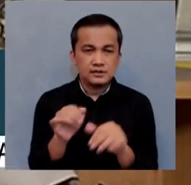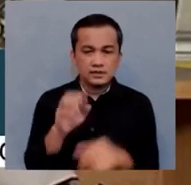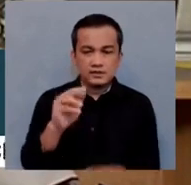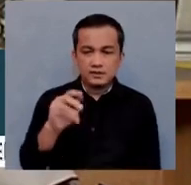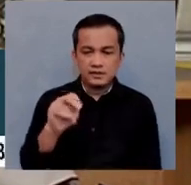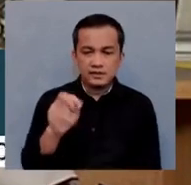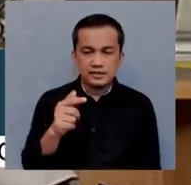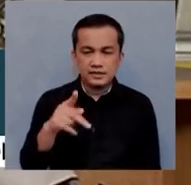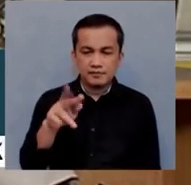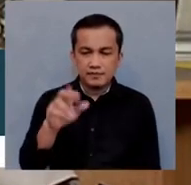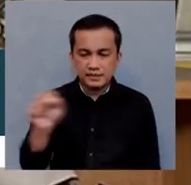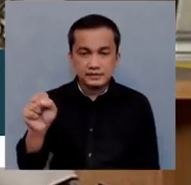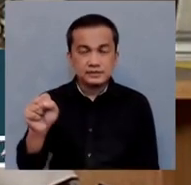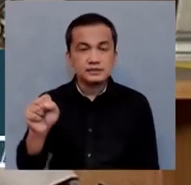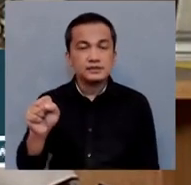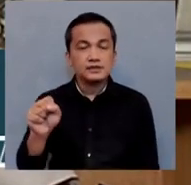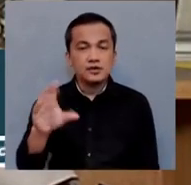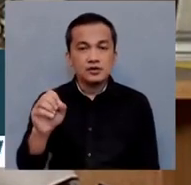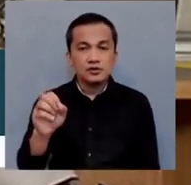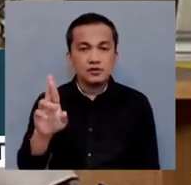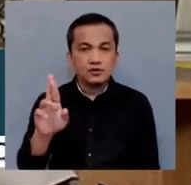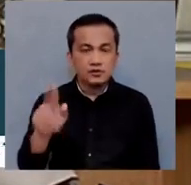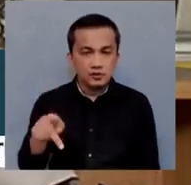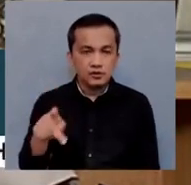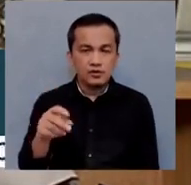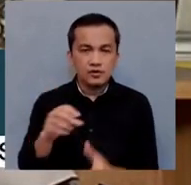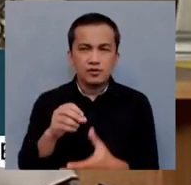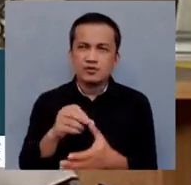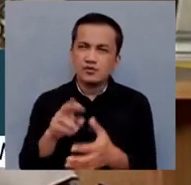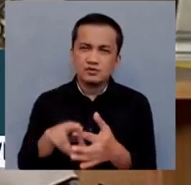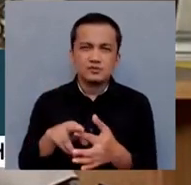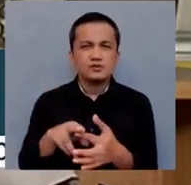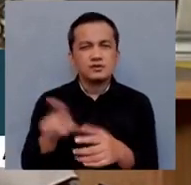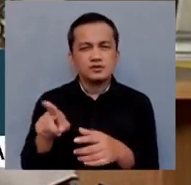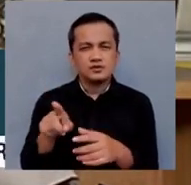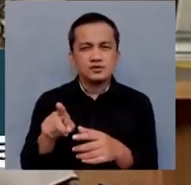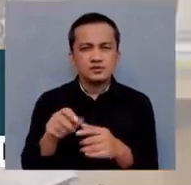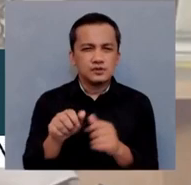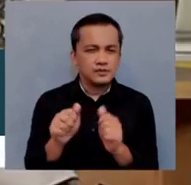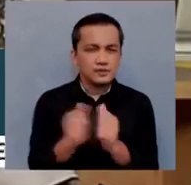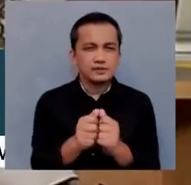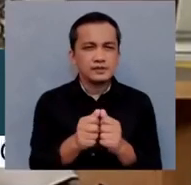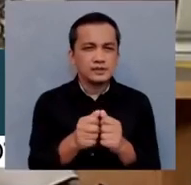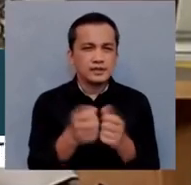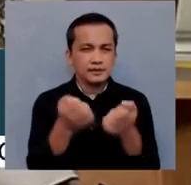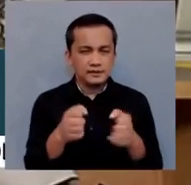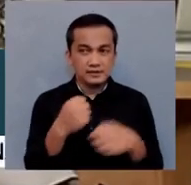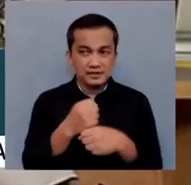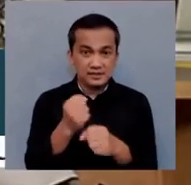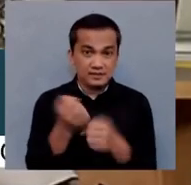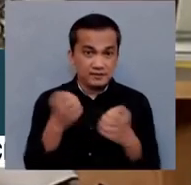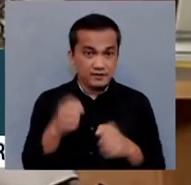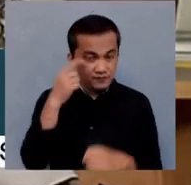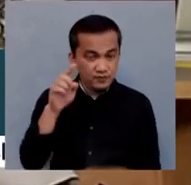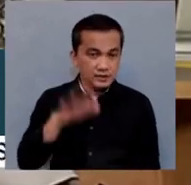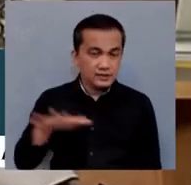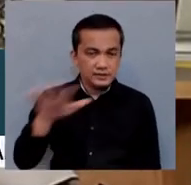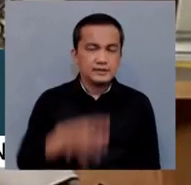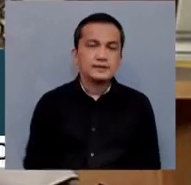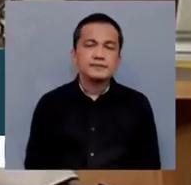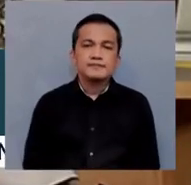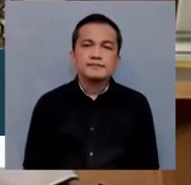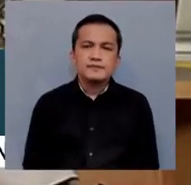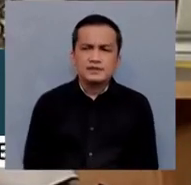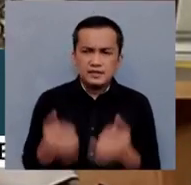Corps, mm-hmm. or will they just be able to cover events? Do we create events for them? Right now, tinitignan din po namin